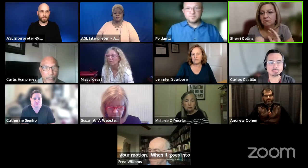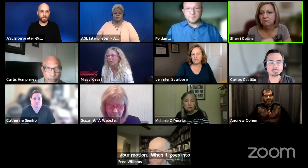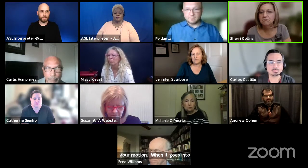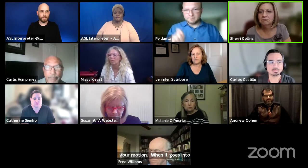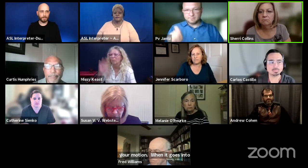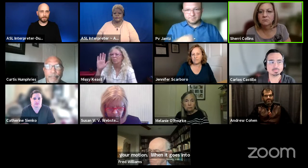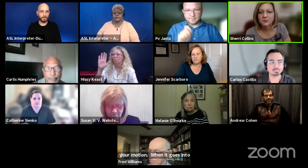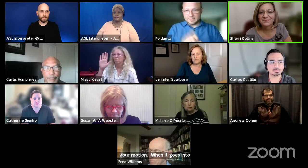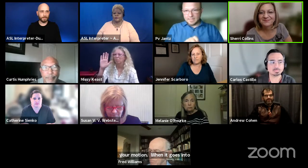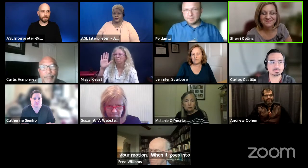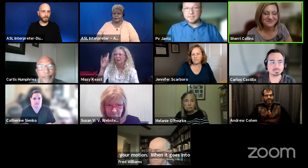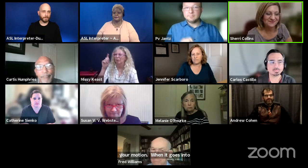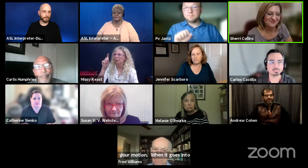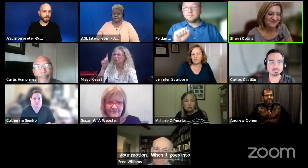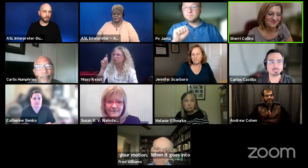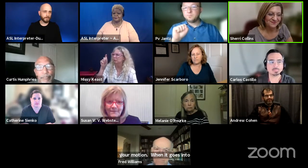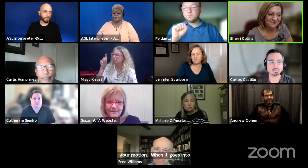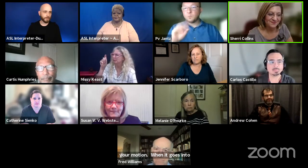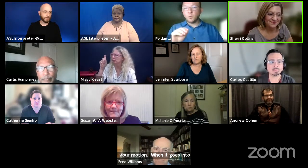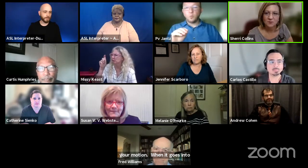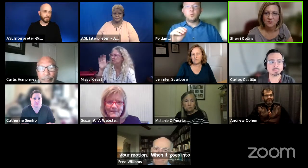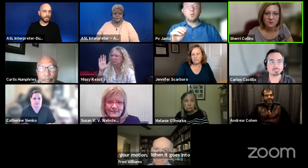request.